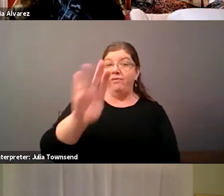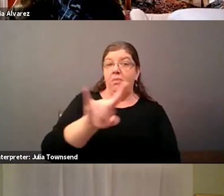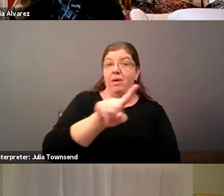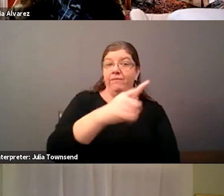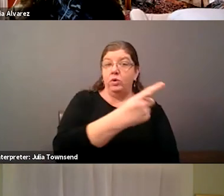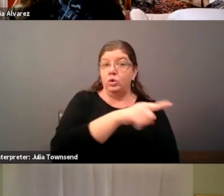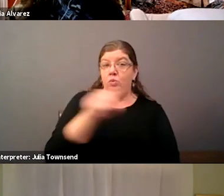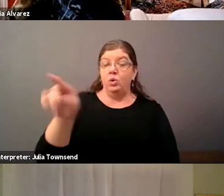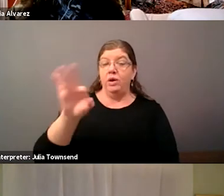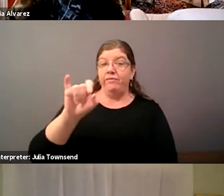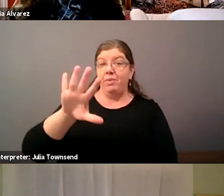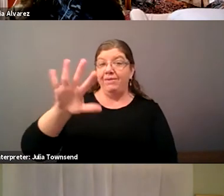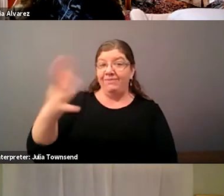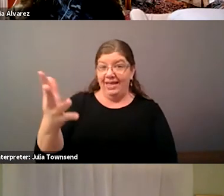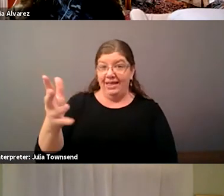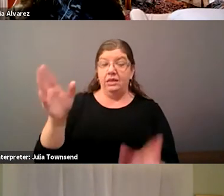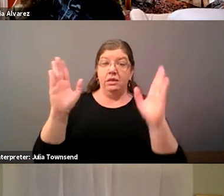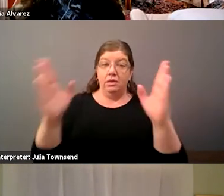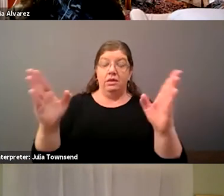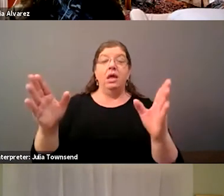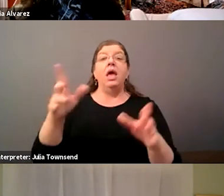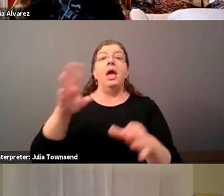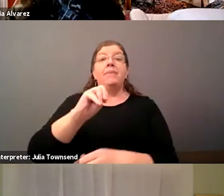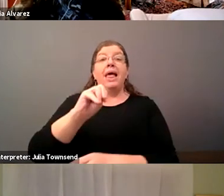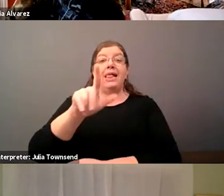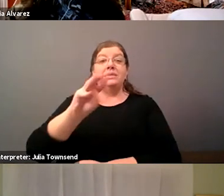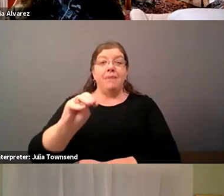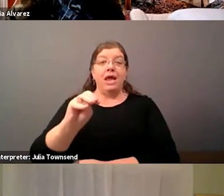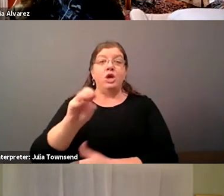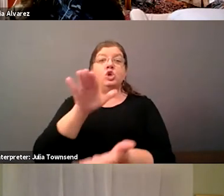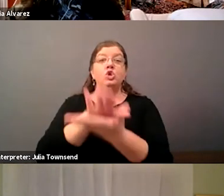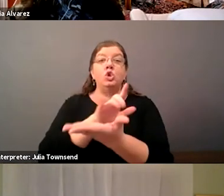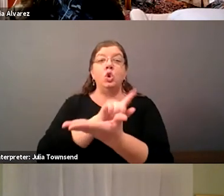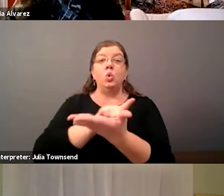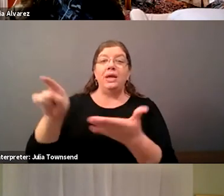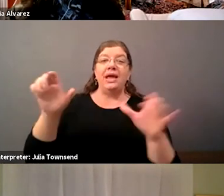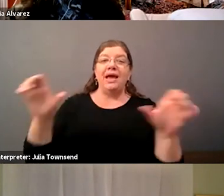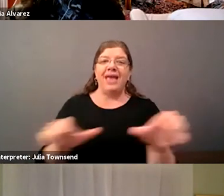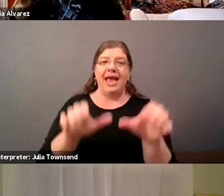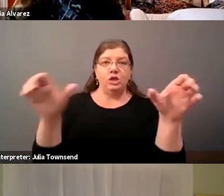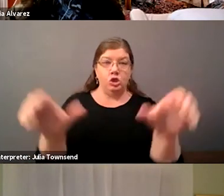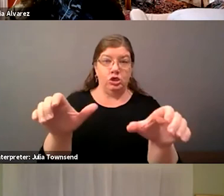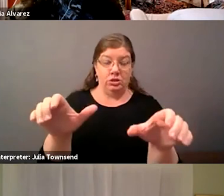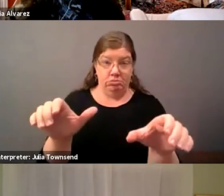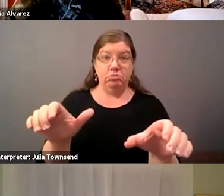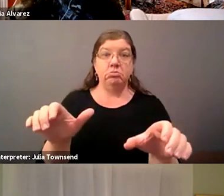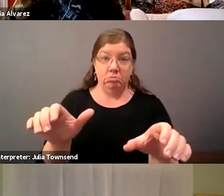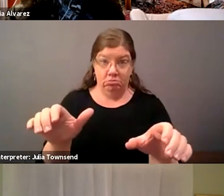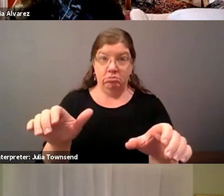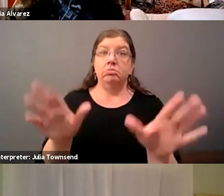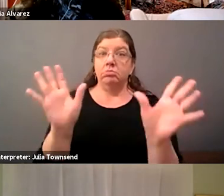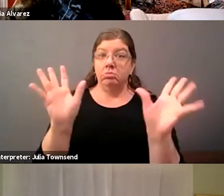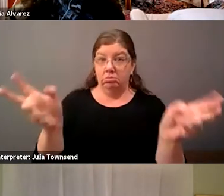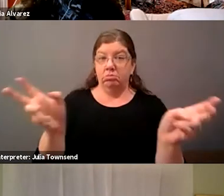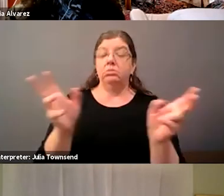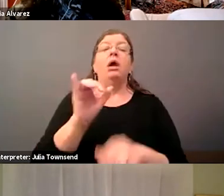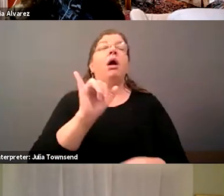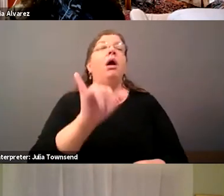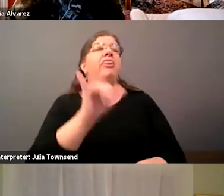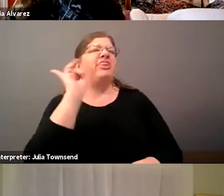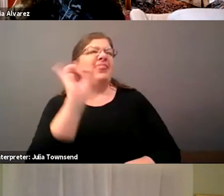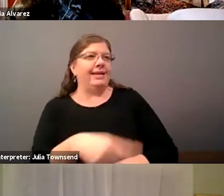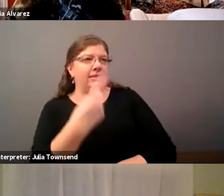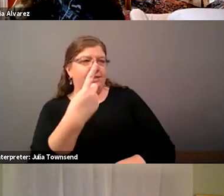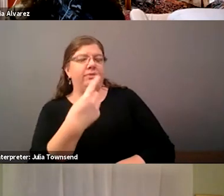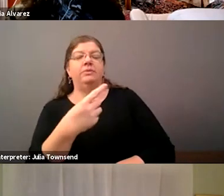february 5th is the black lives matter school week of action um yes um let me